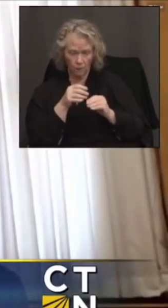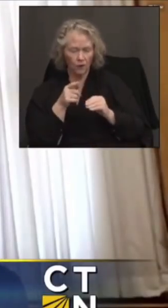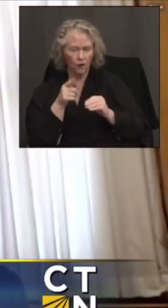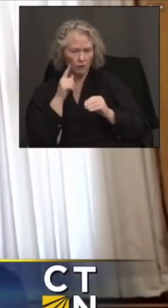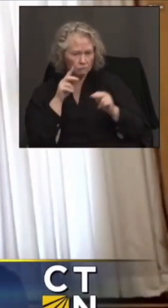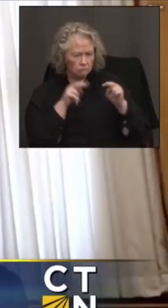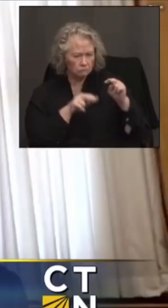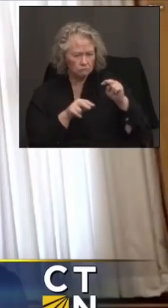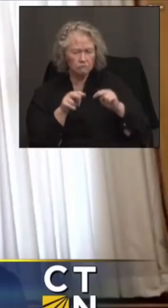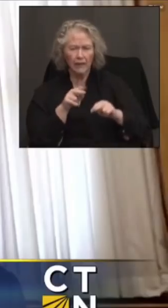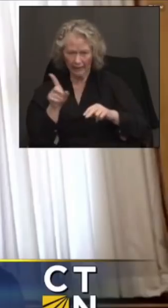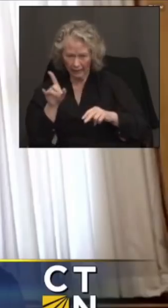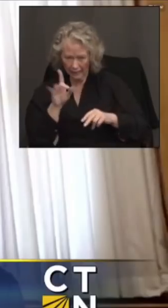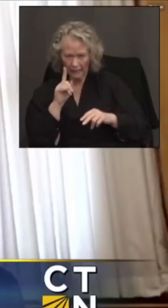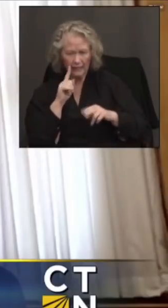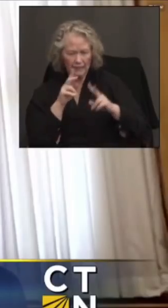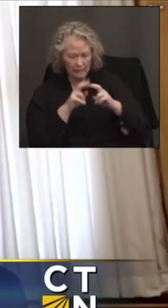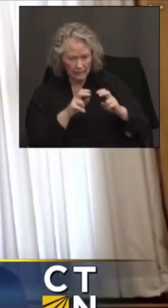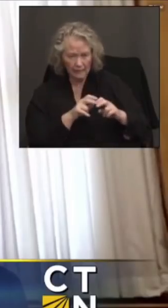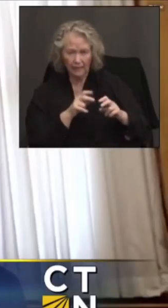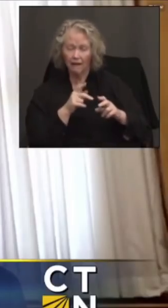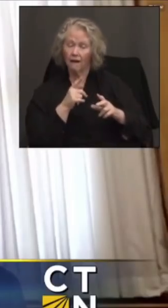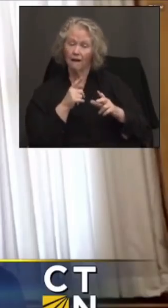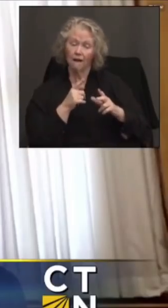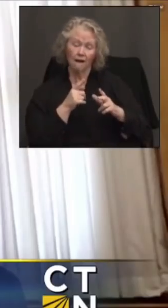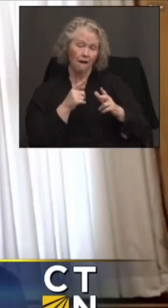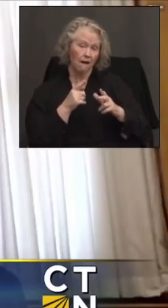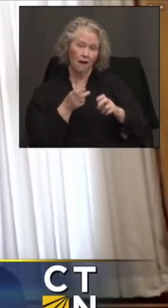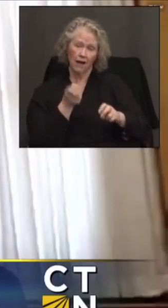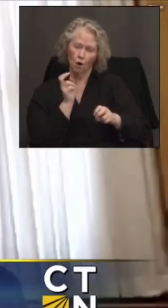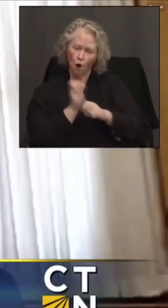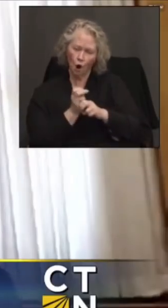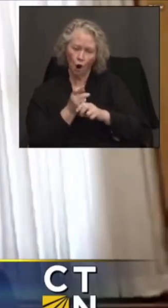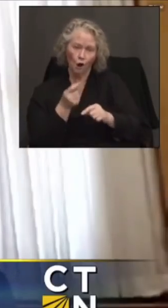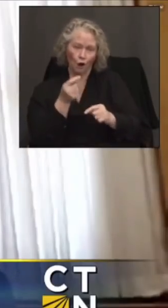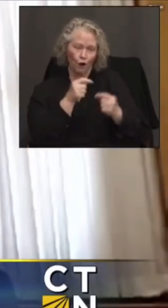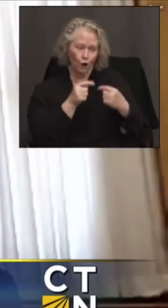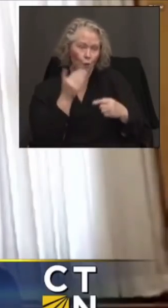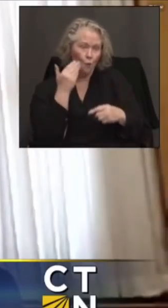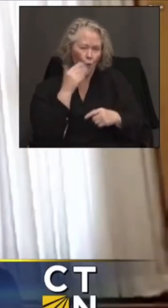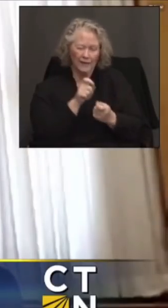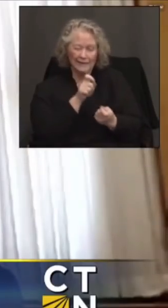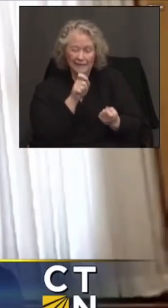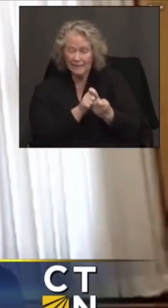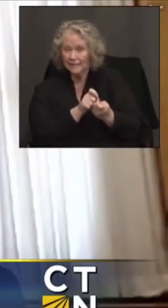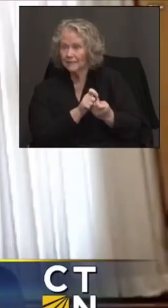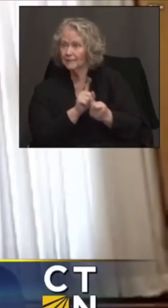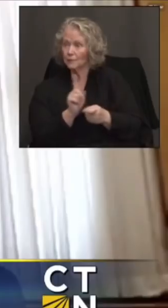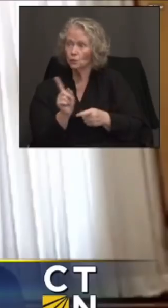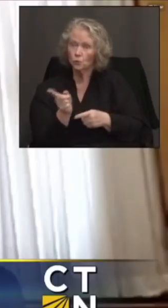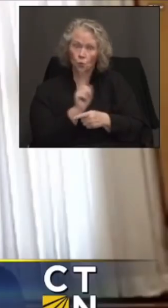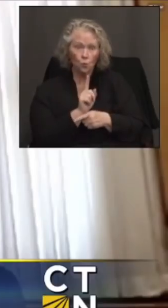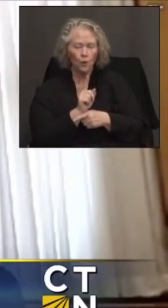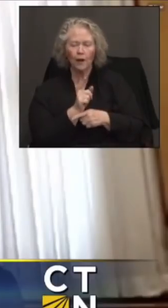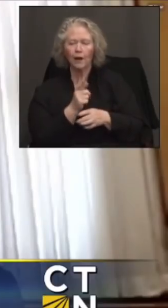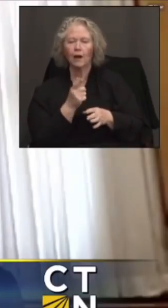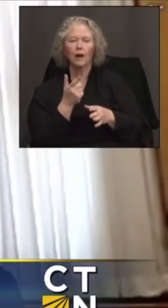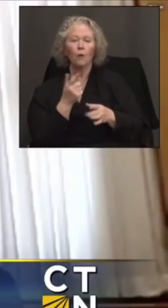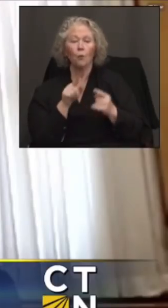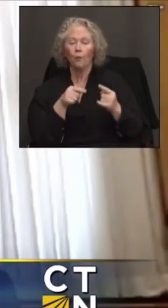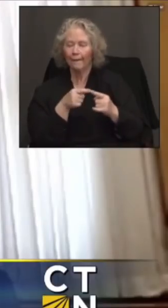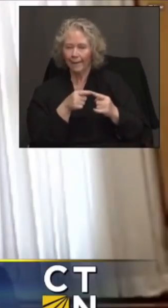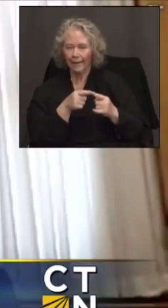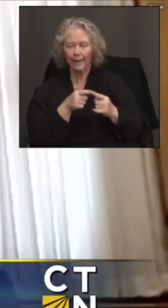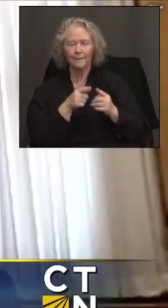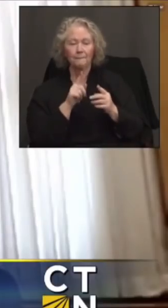lot of additional follow-up and analysis there. It's often very hard to trace back to exactly where and when someone got COVID. But I think, as the governor said,